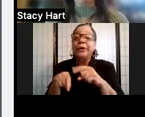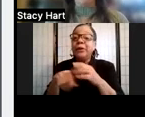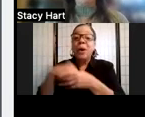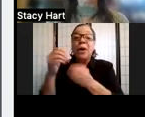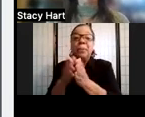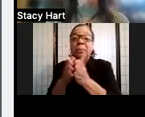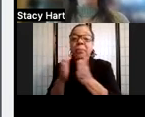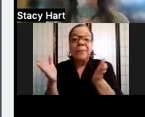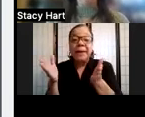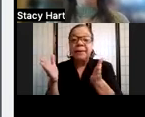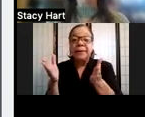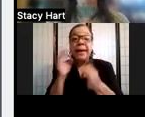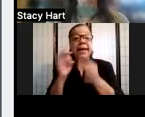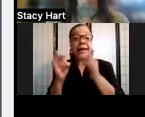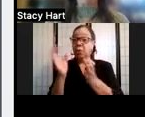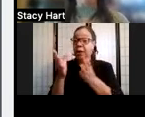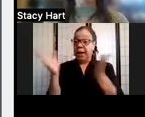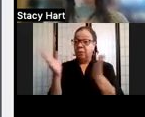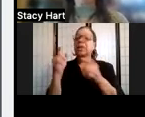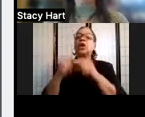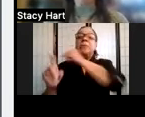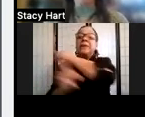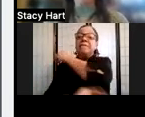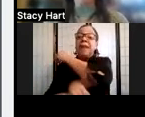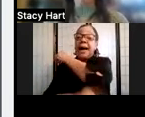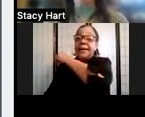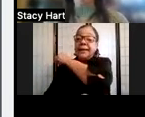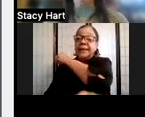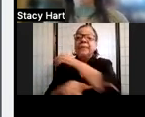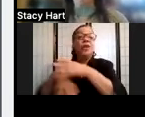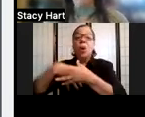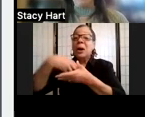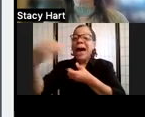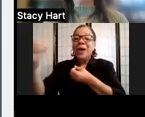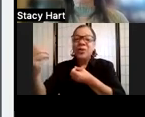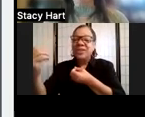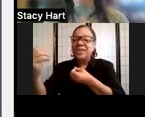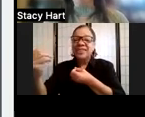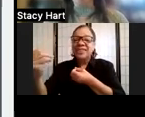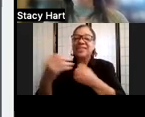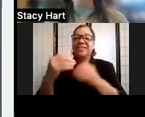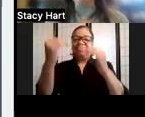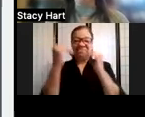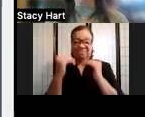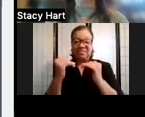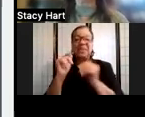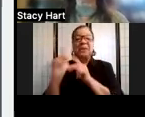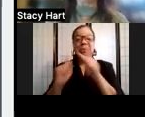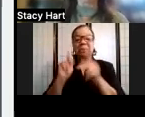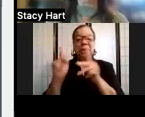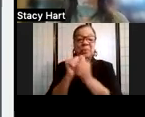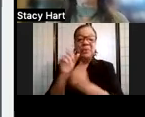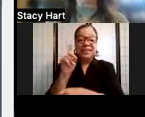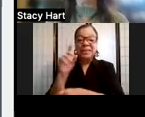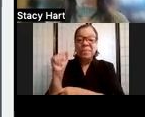public, and if they did, they could be fined for doing so. Next, people with disabilities